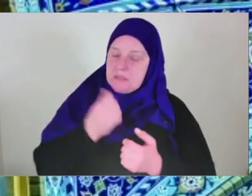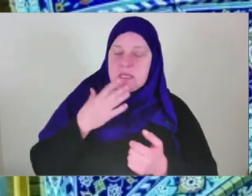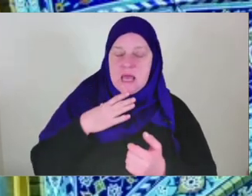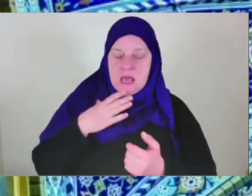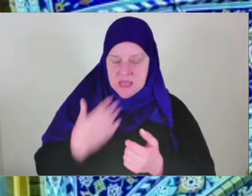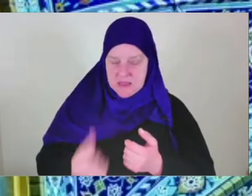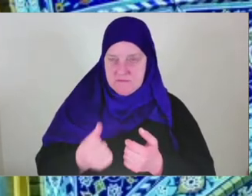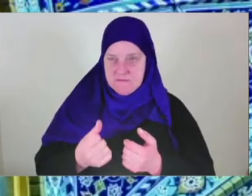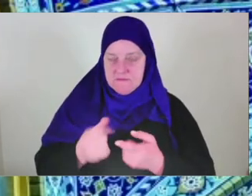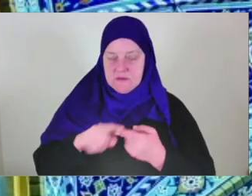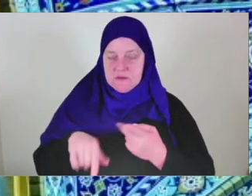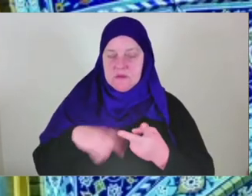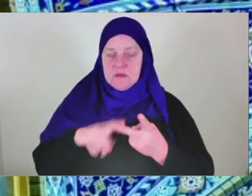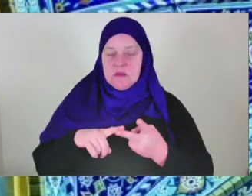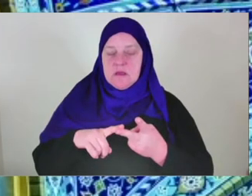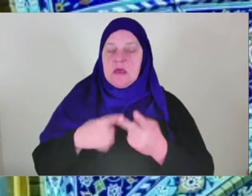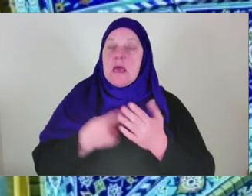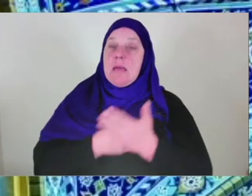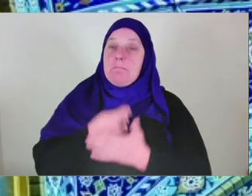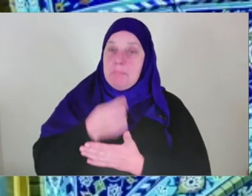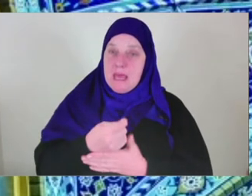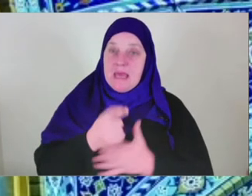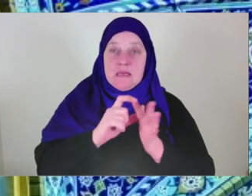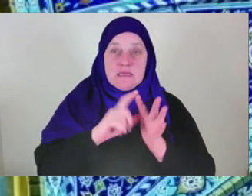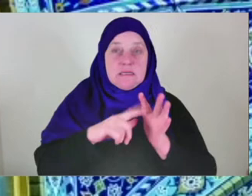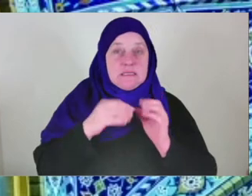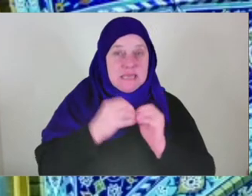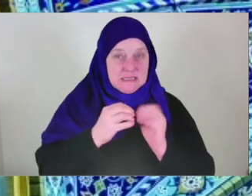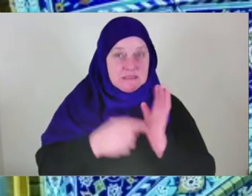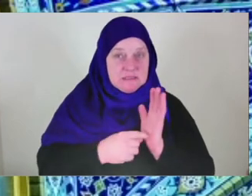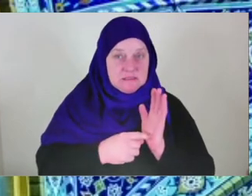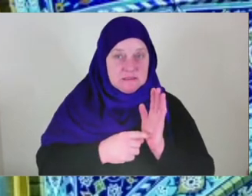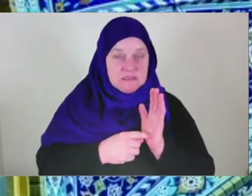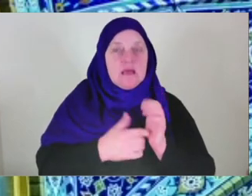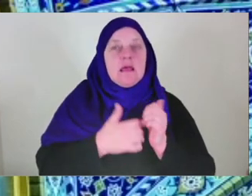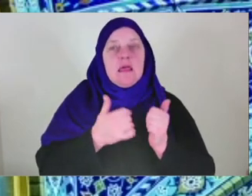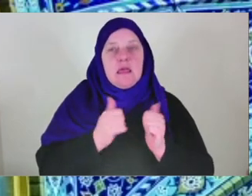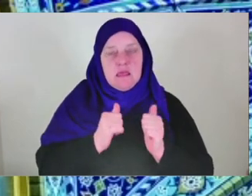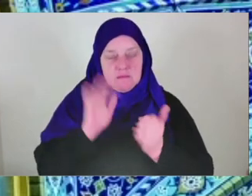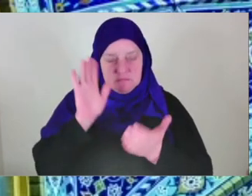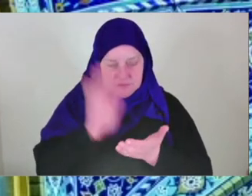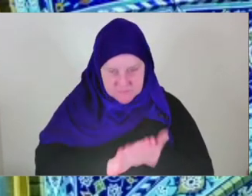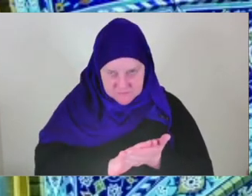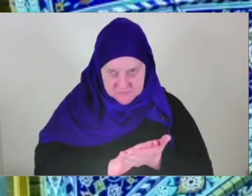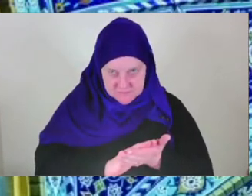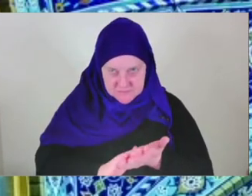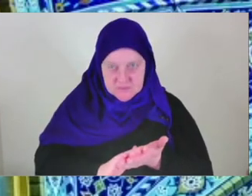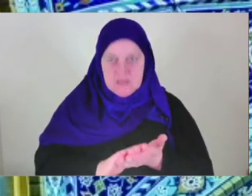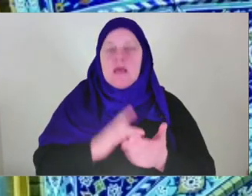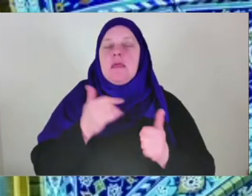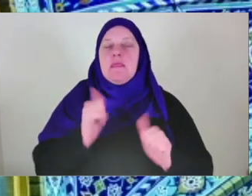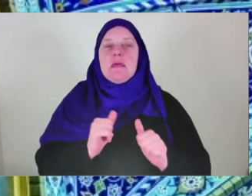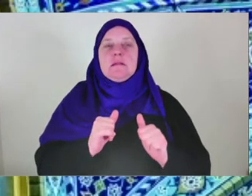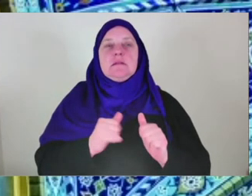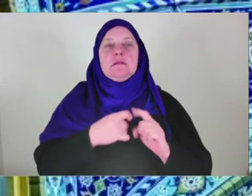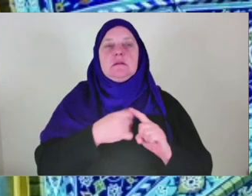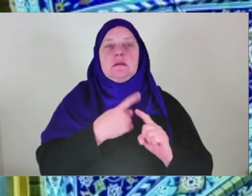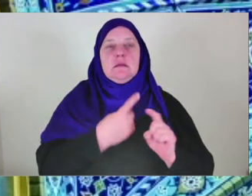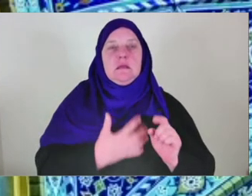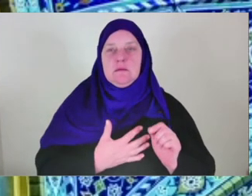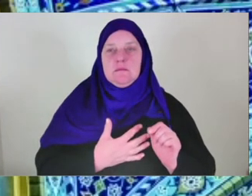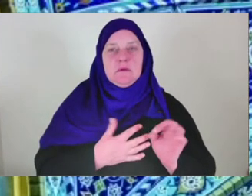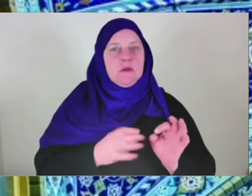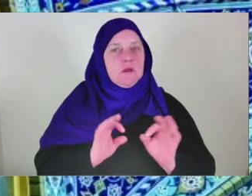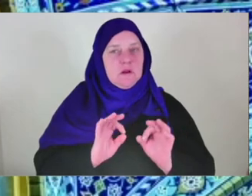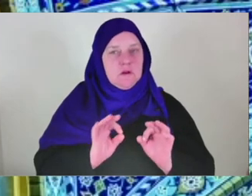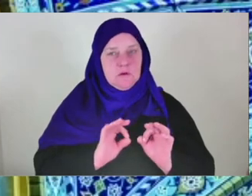pay it now, obviously I will pay it. But according to Ayatollah Sistani, Ayatollah Sistani has a special fatwa here. He